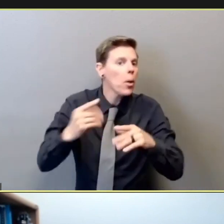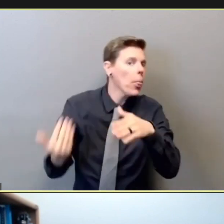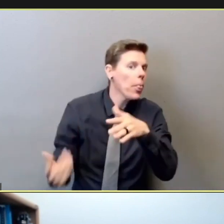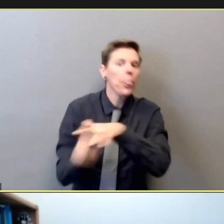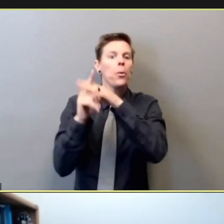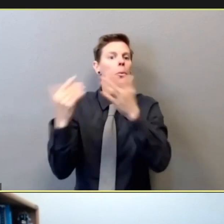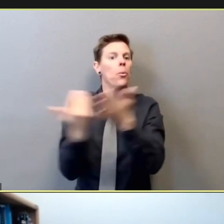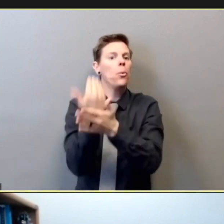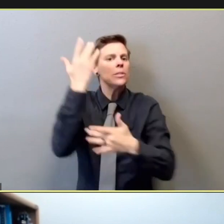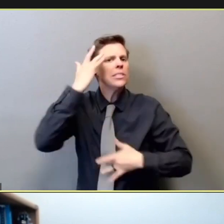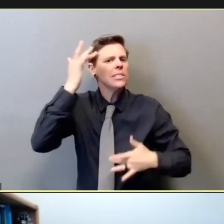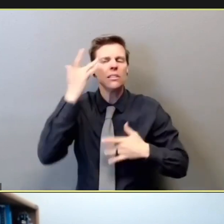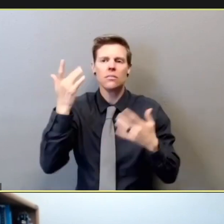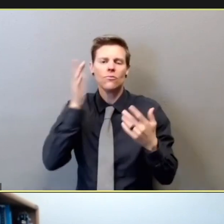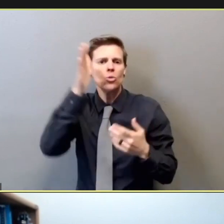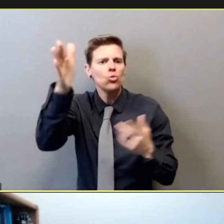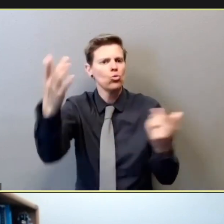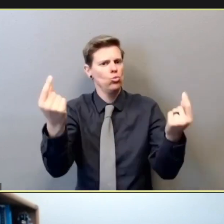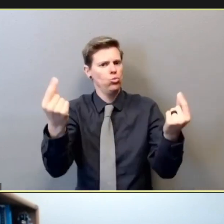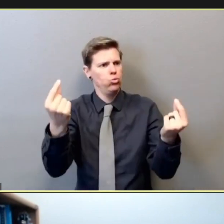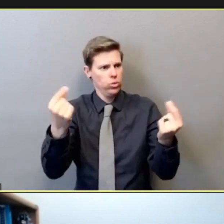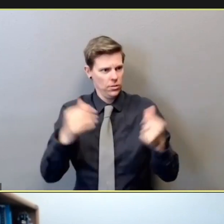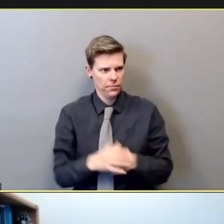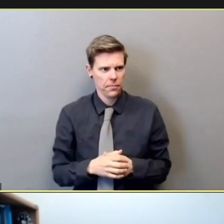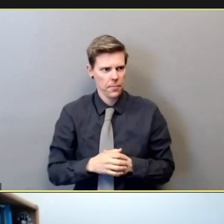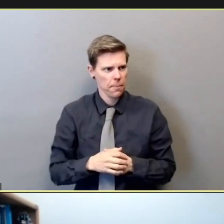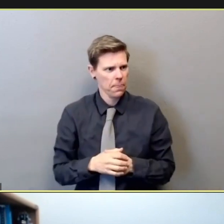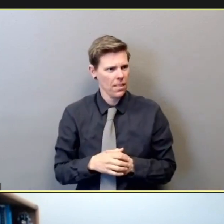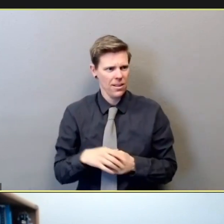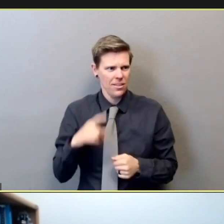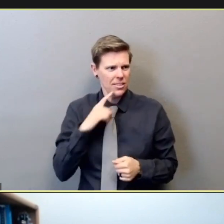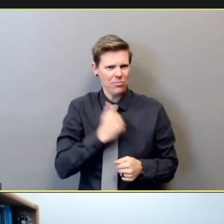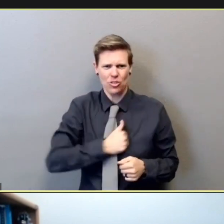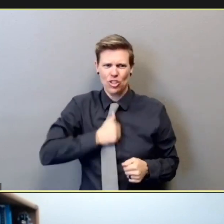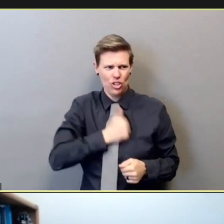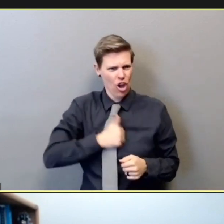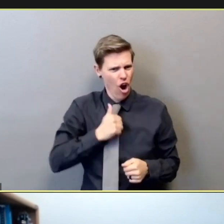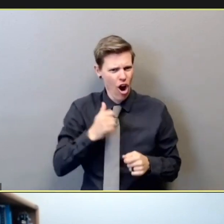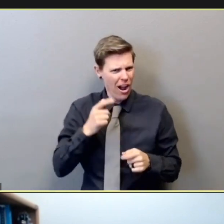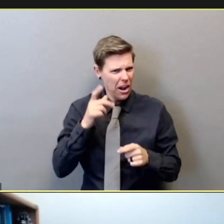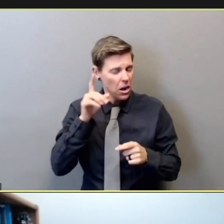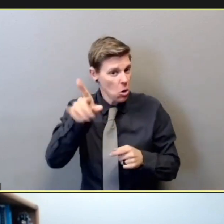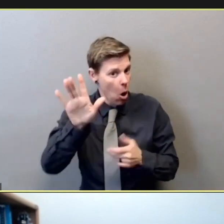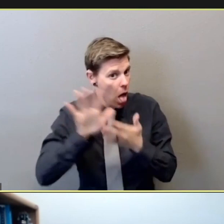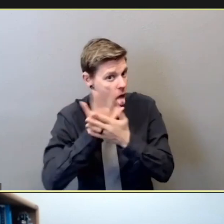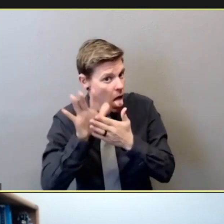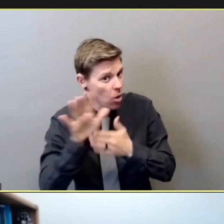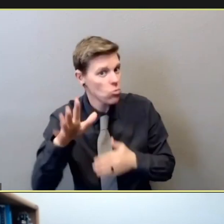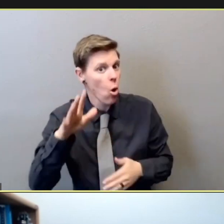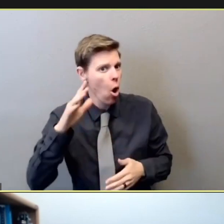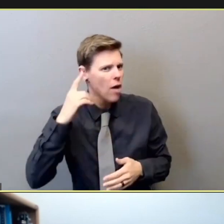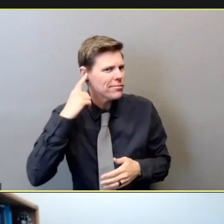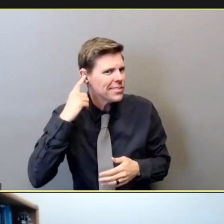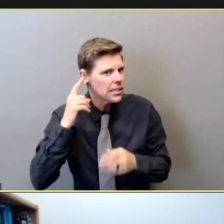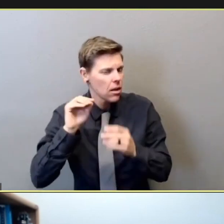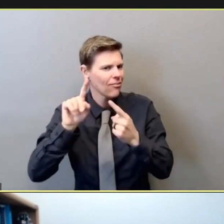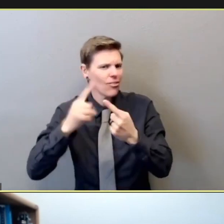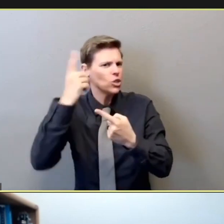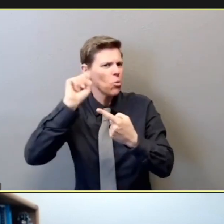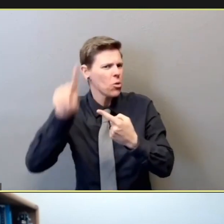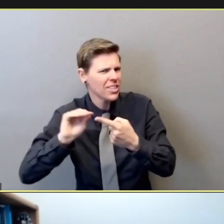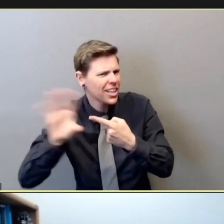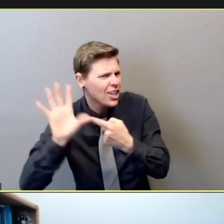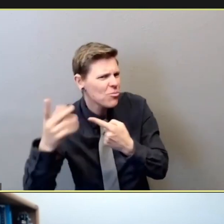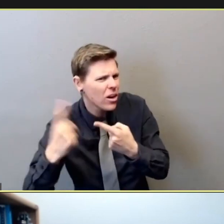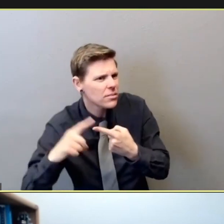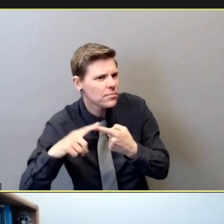my apologies, I could not hear your first question. Oh, my apologies. Yeah. No, the first question that I had was just the time